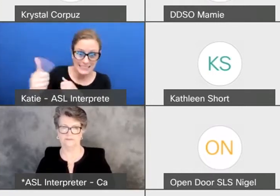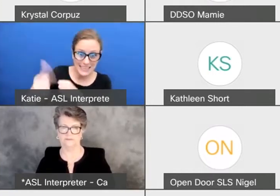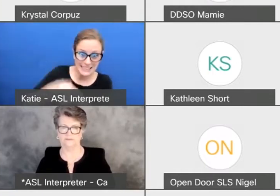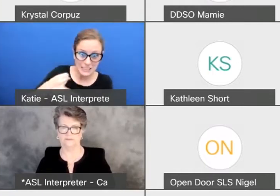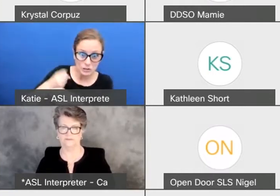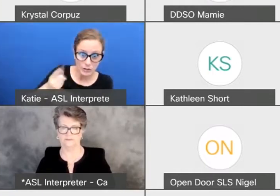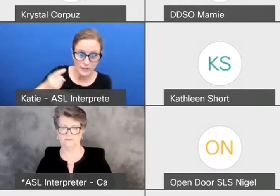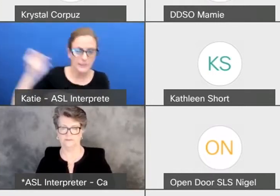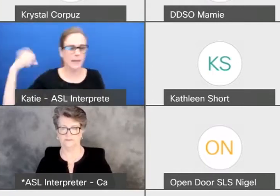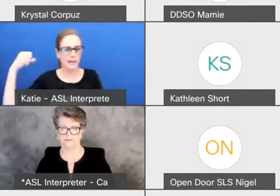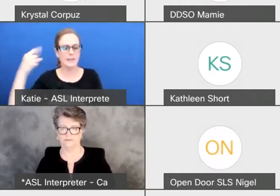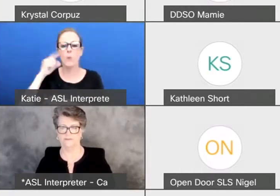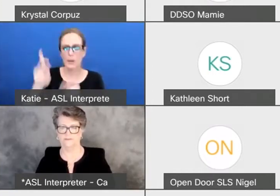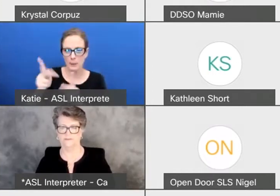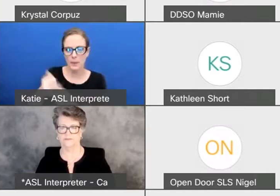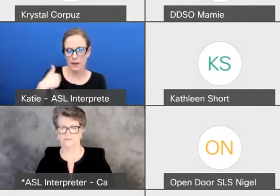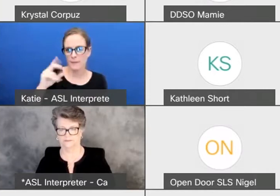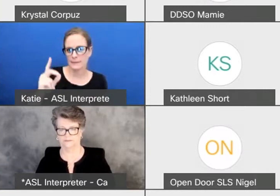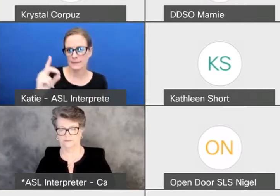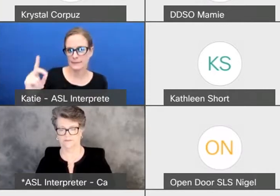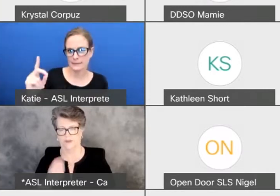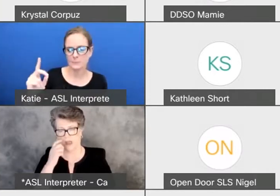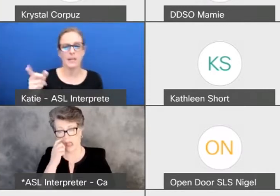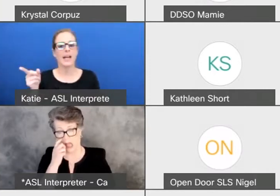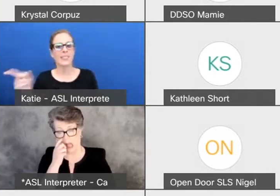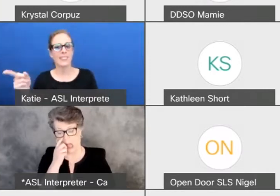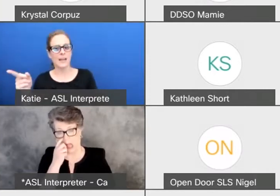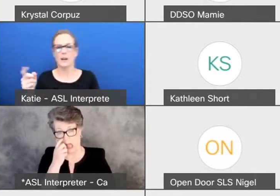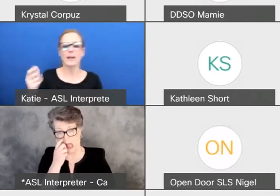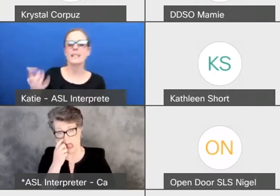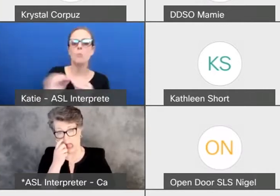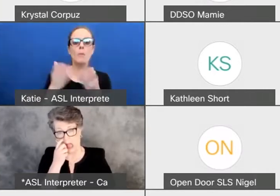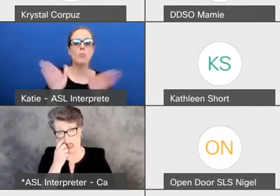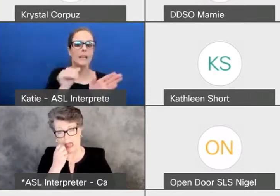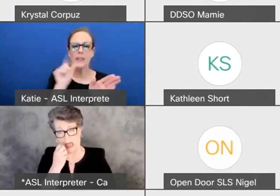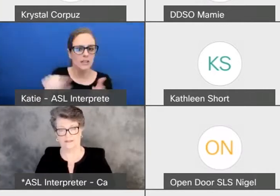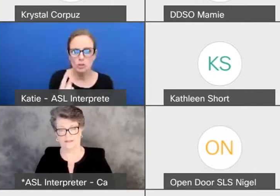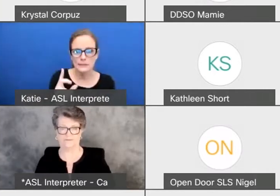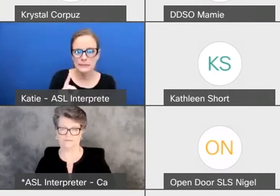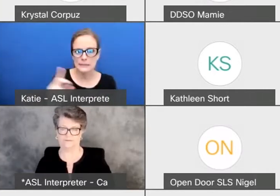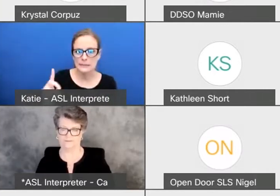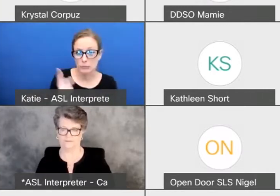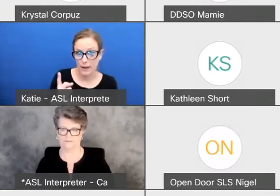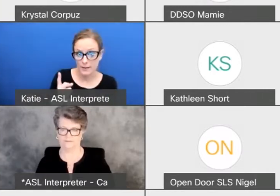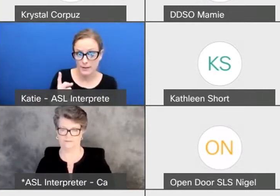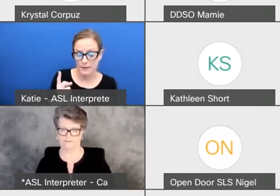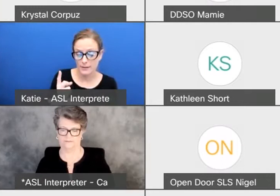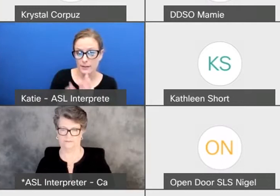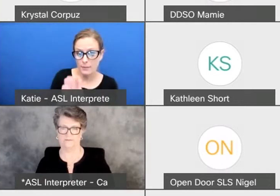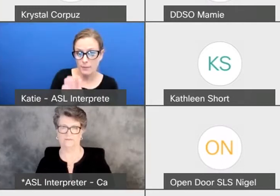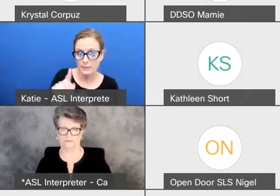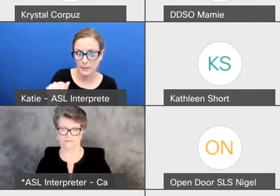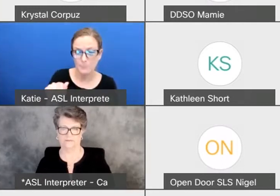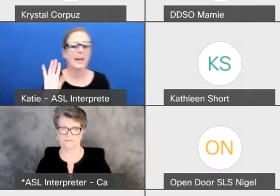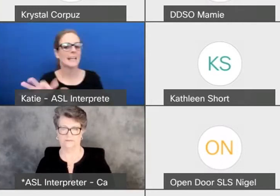correct. Yeah, for people with developmental disabilities. Yeah, and I think it's broader than just developmental disabilities, right? Though it's a it is special